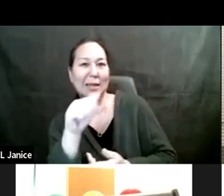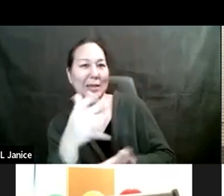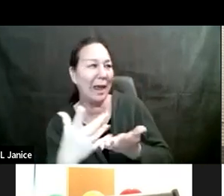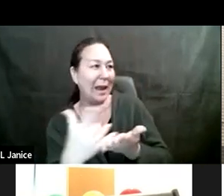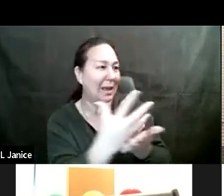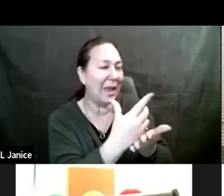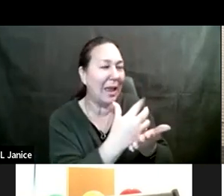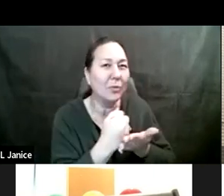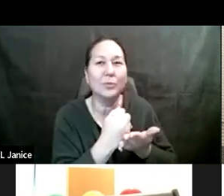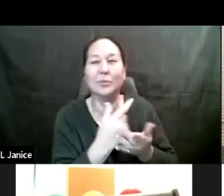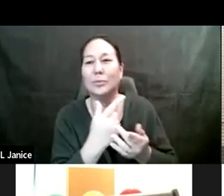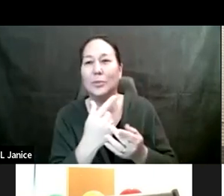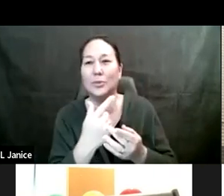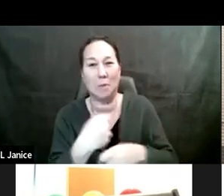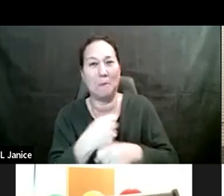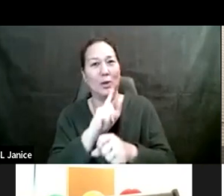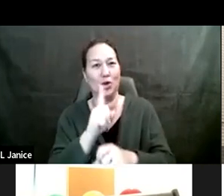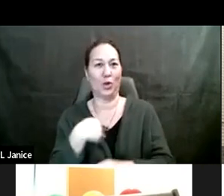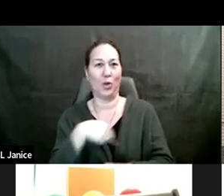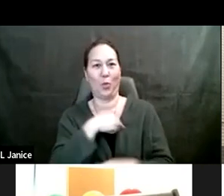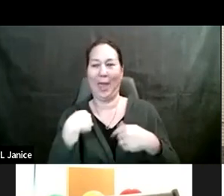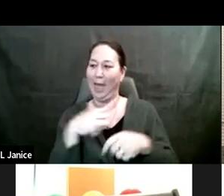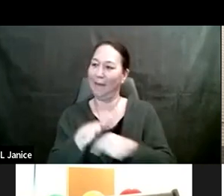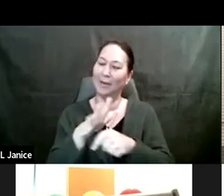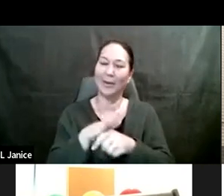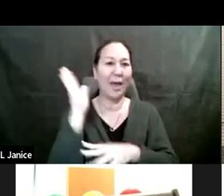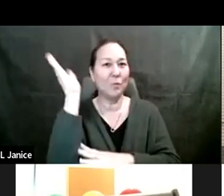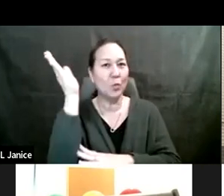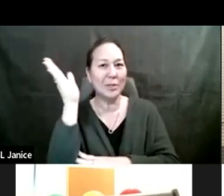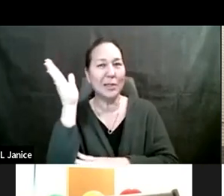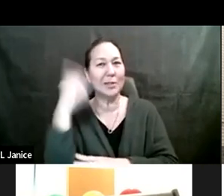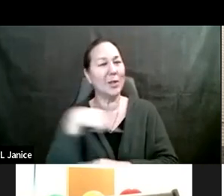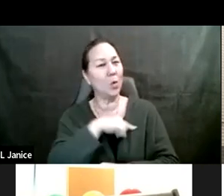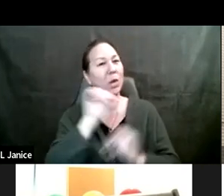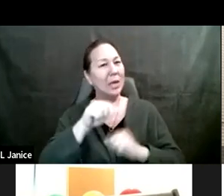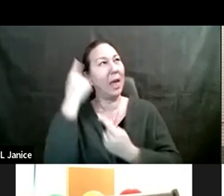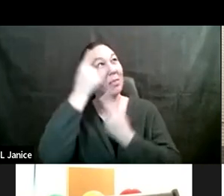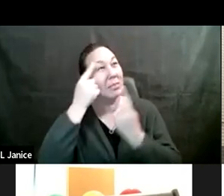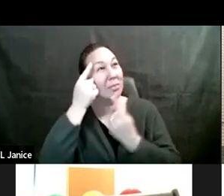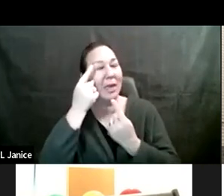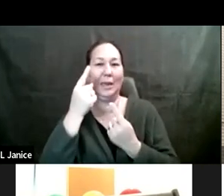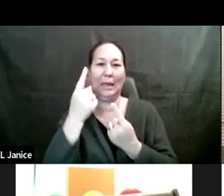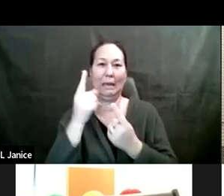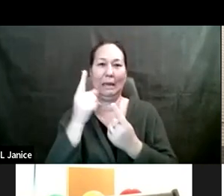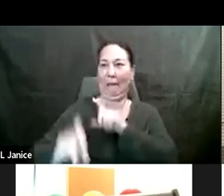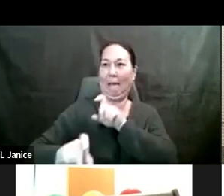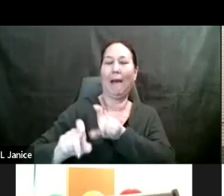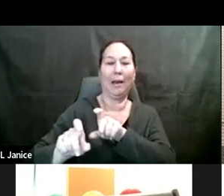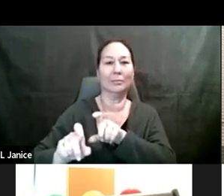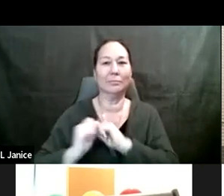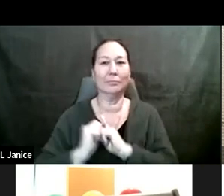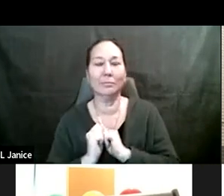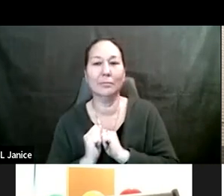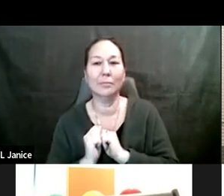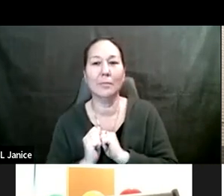um so that we could have presentations to to think from and ask questions um so first that